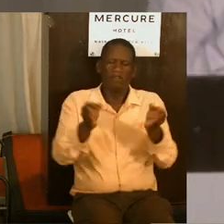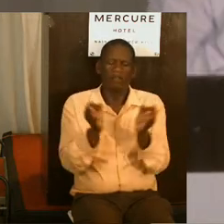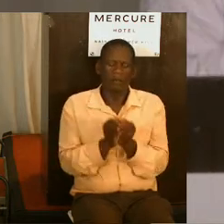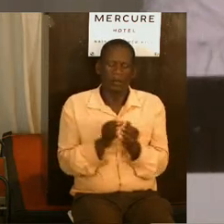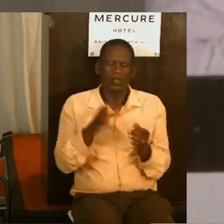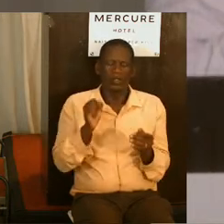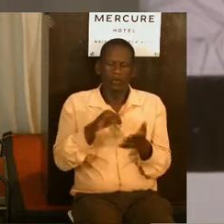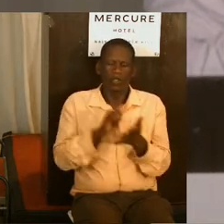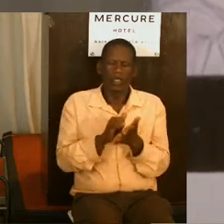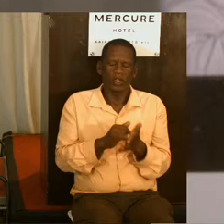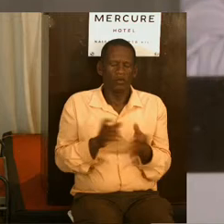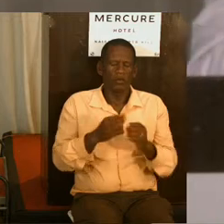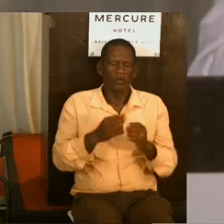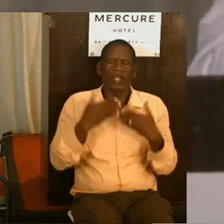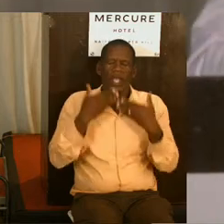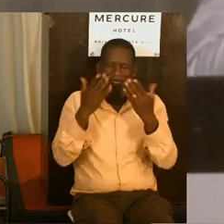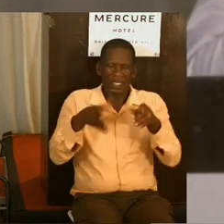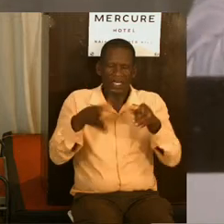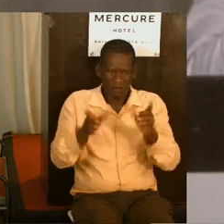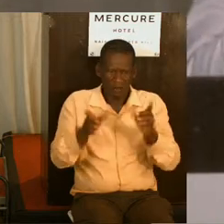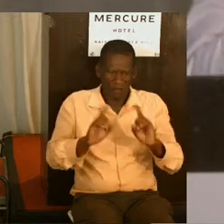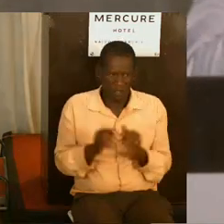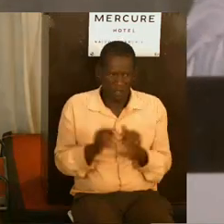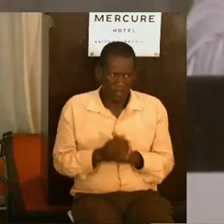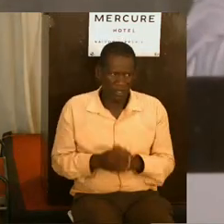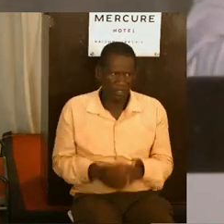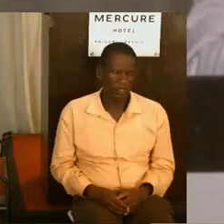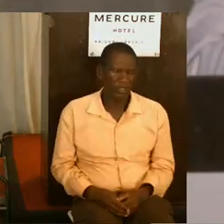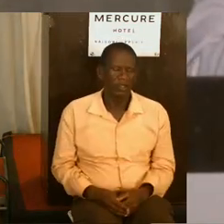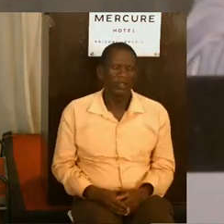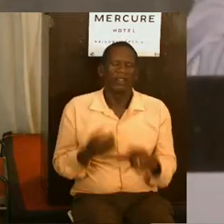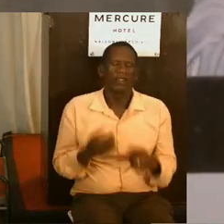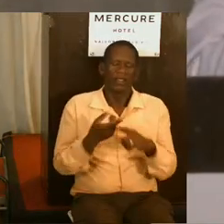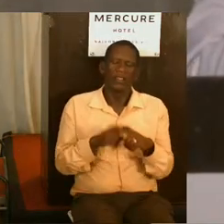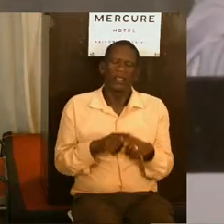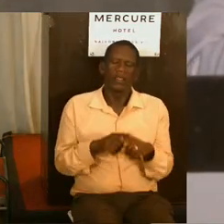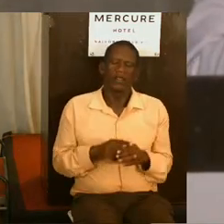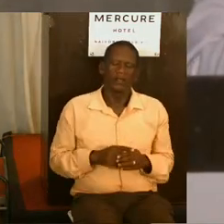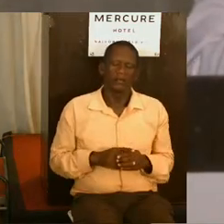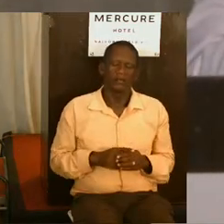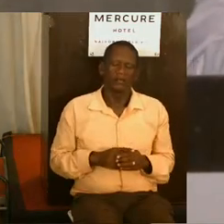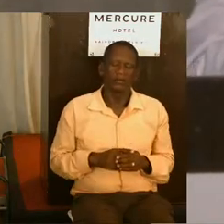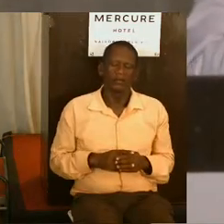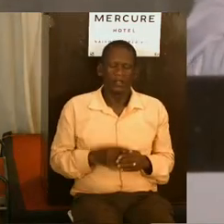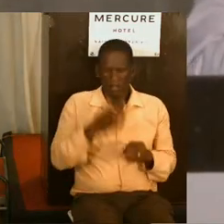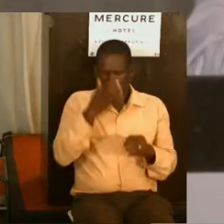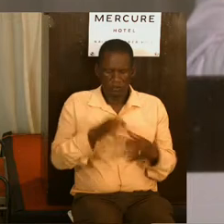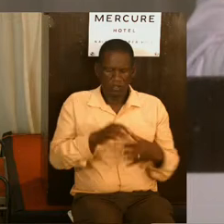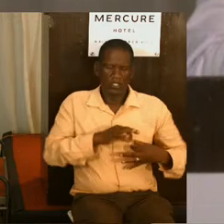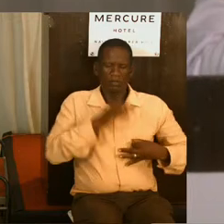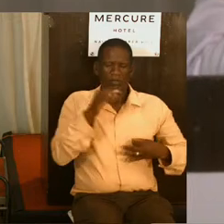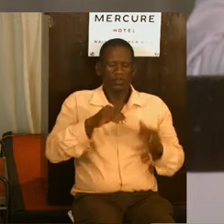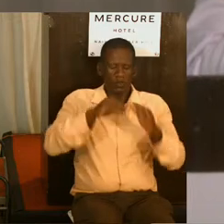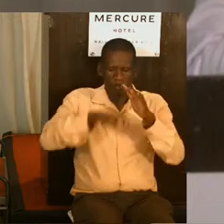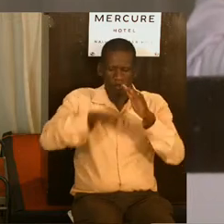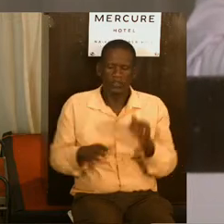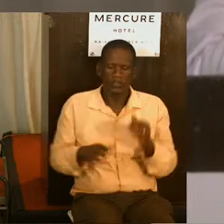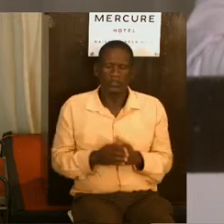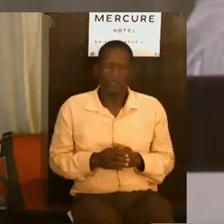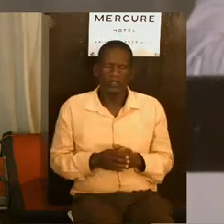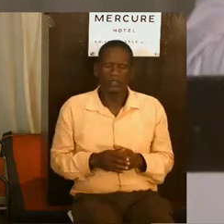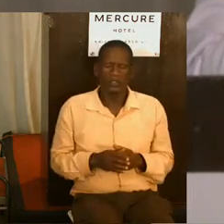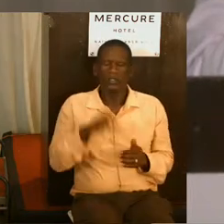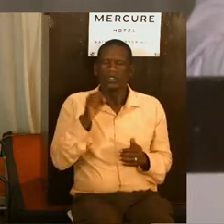so that one we are not answering now then due to the spirit of devolution